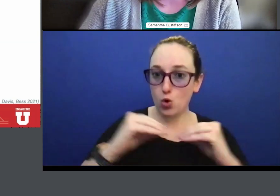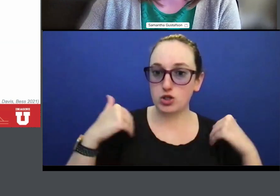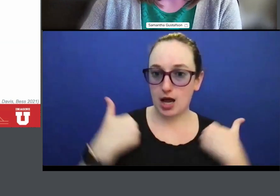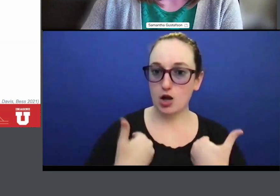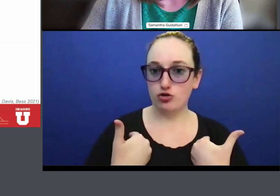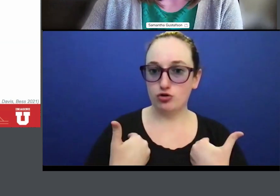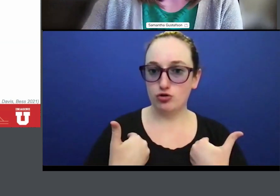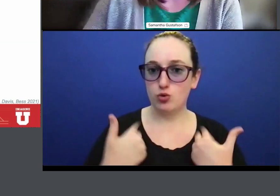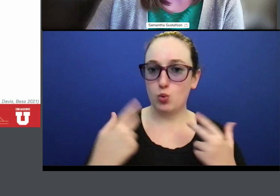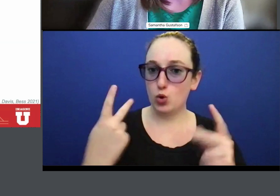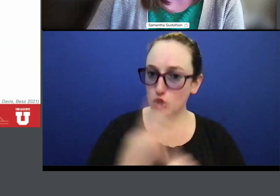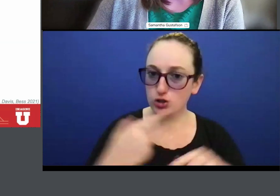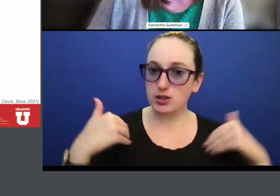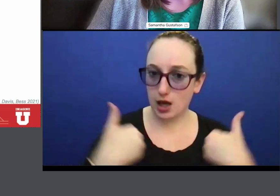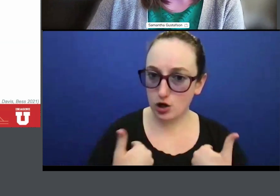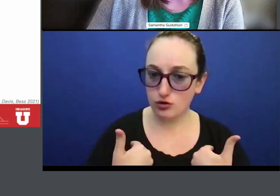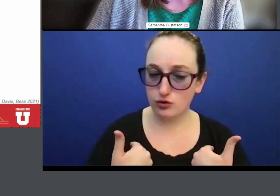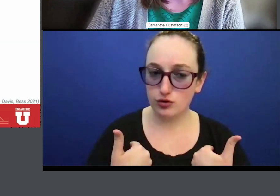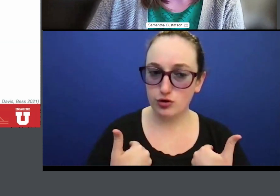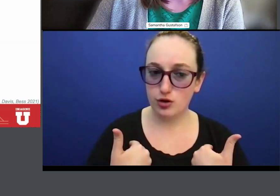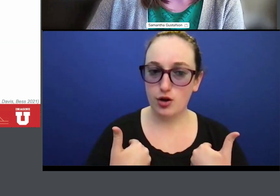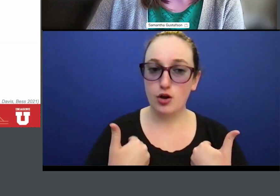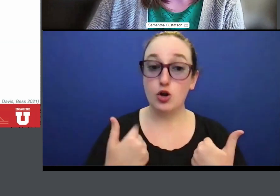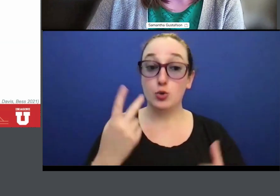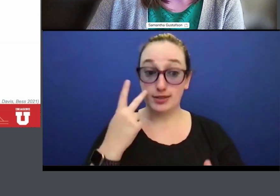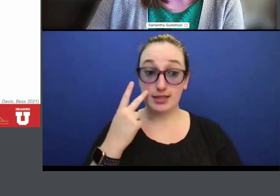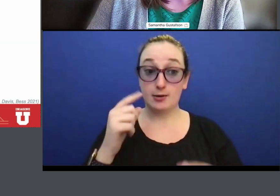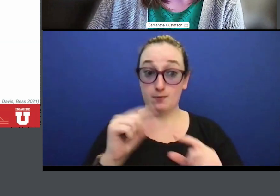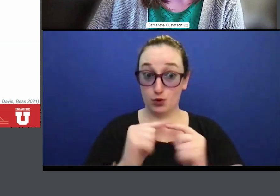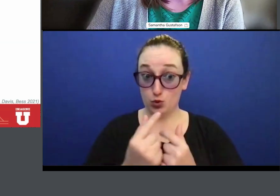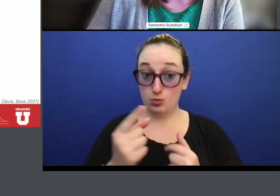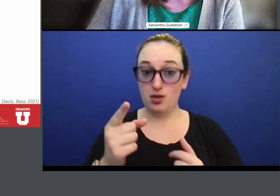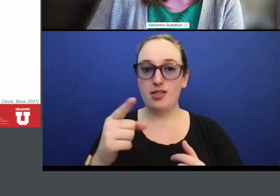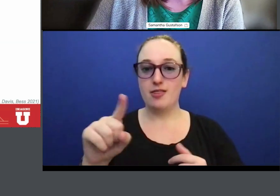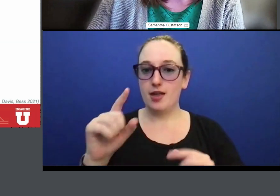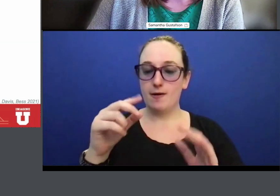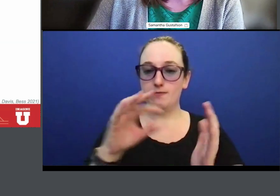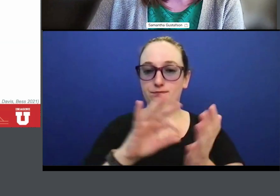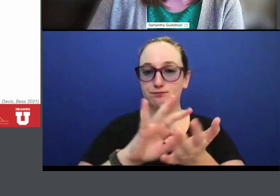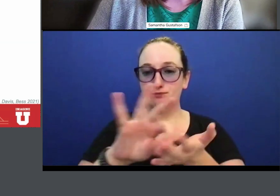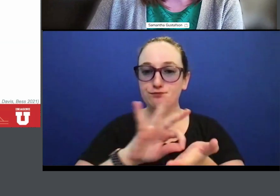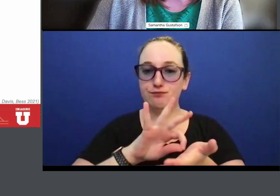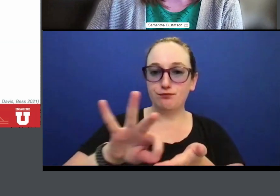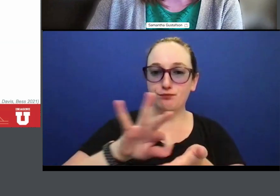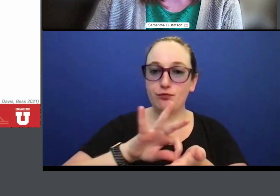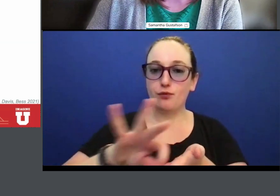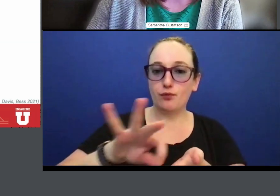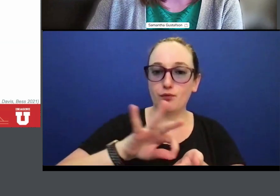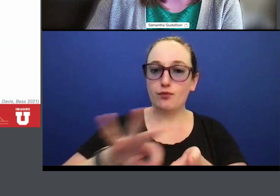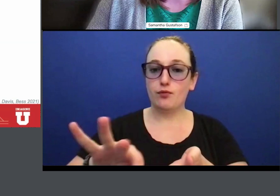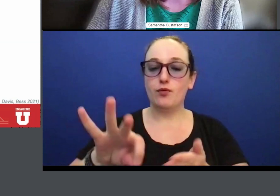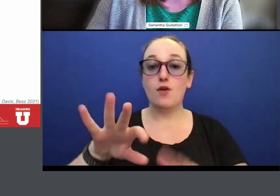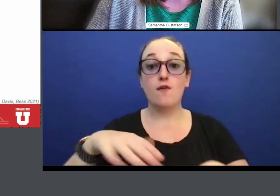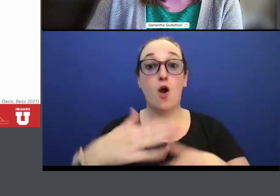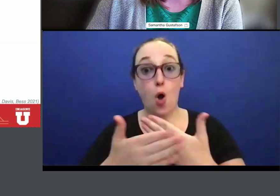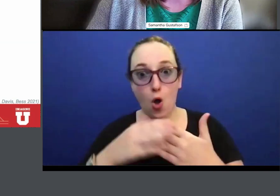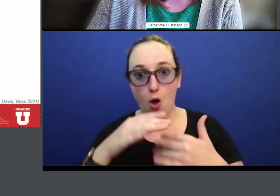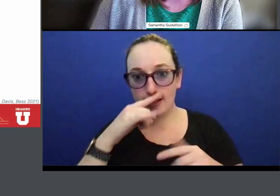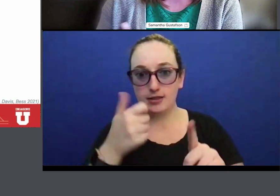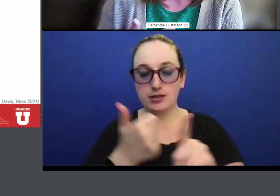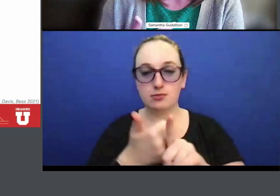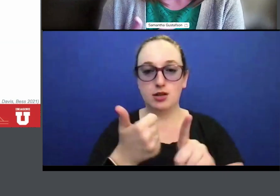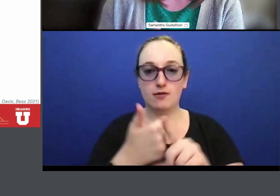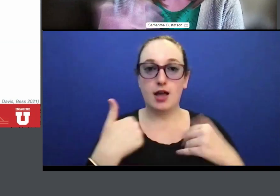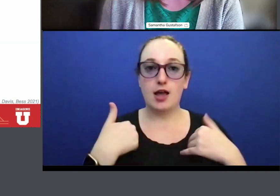symptoms. And what Ben Hornsby's group here did is line up the scores on this same measure of children who